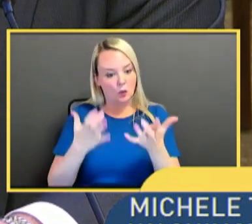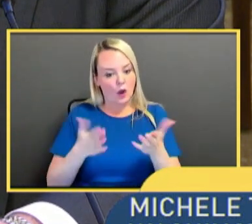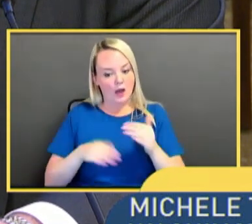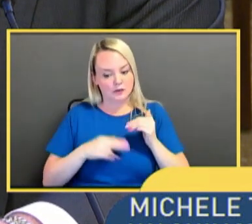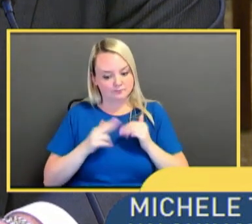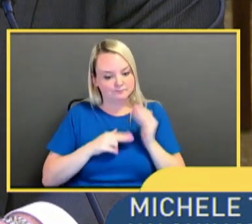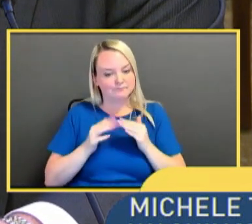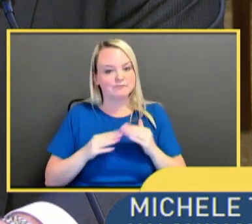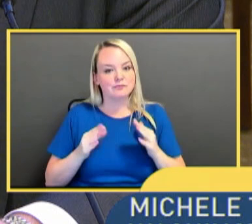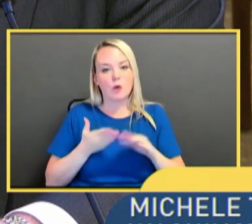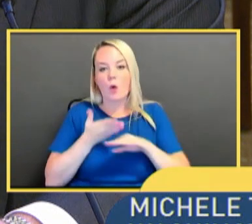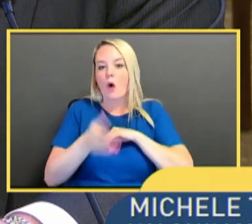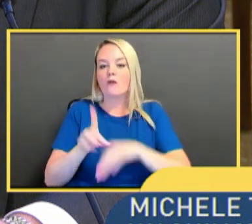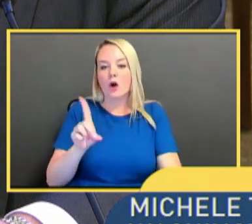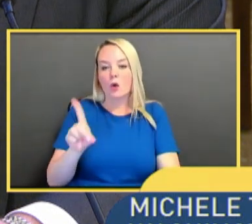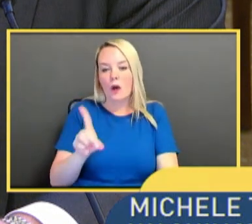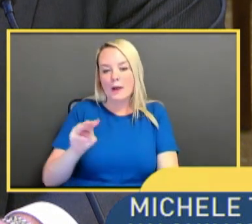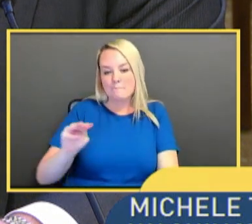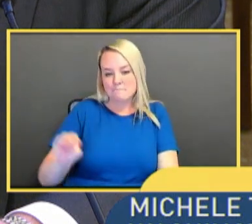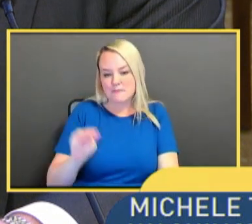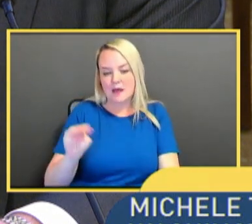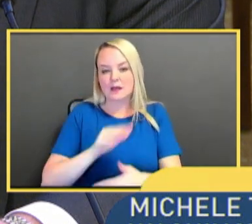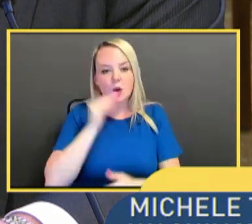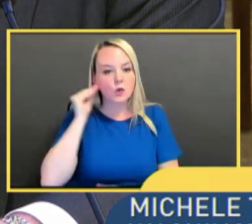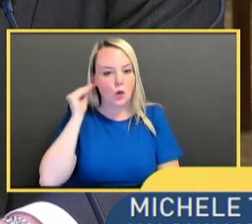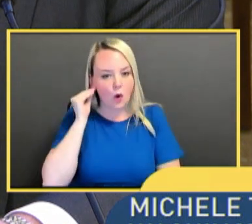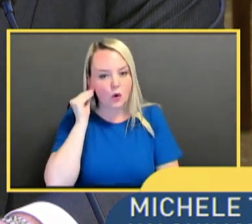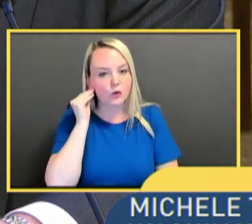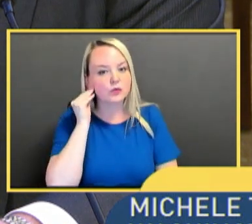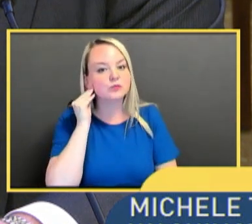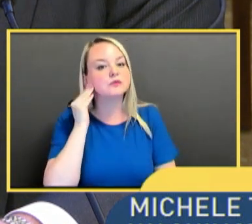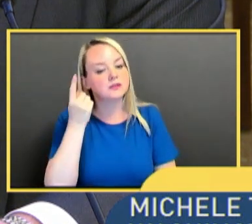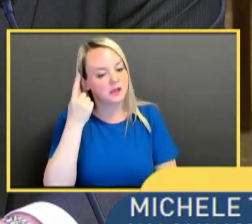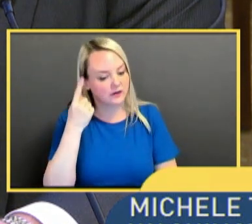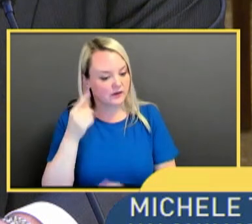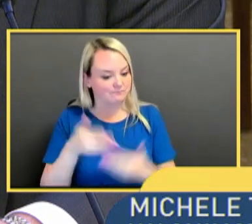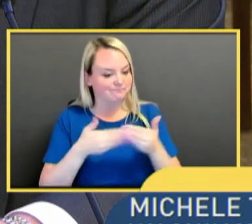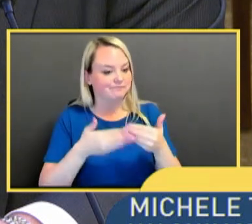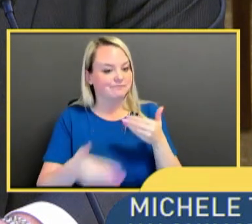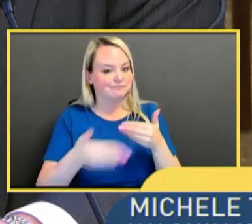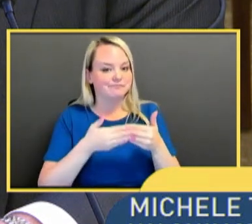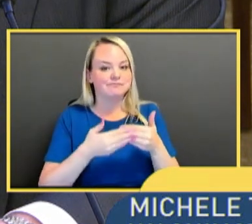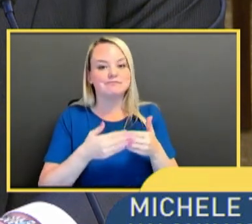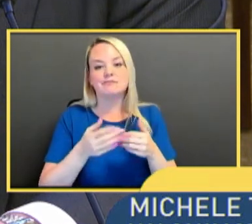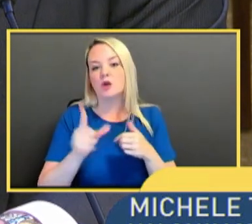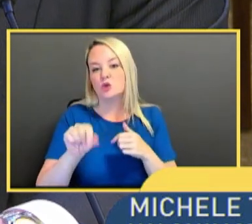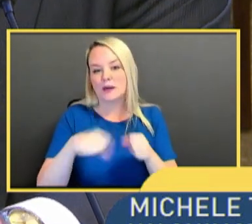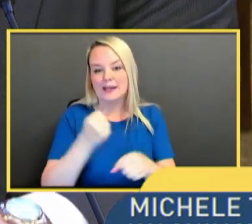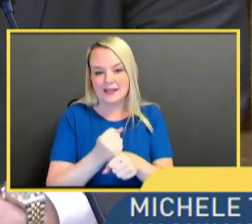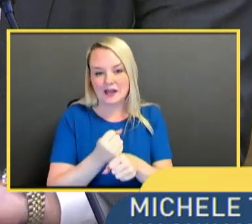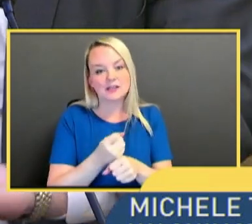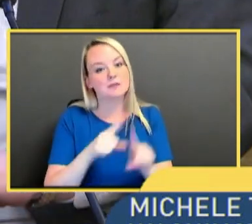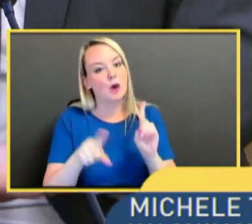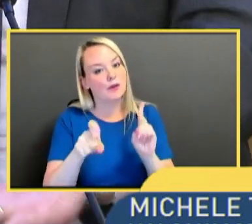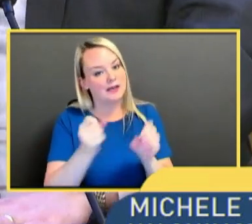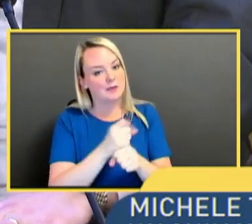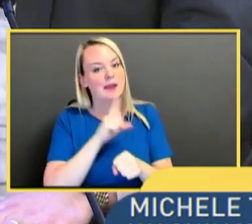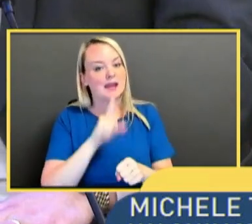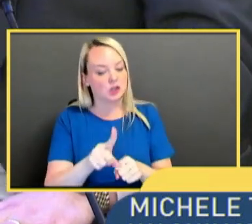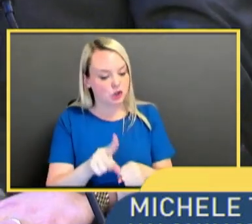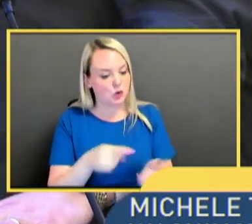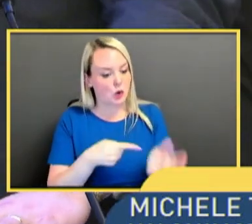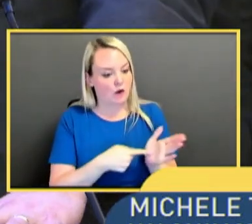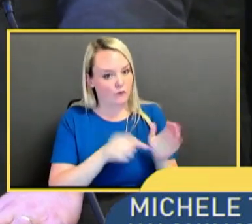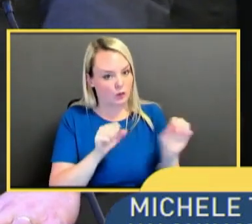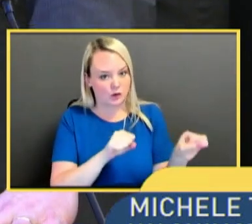of which over half need to be affordable and subsidized, we need to ensure that our upzones intentionally